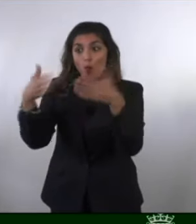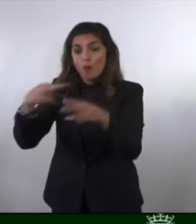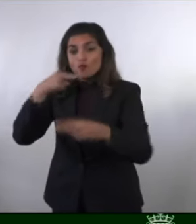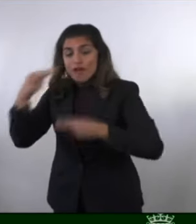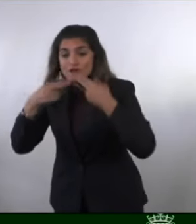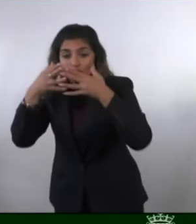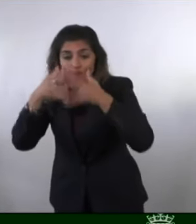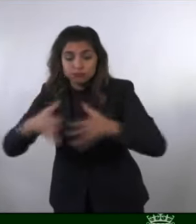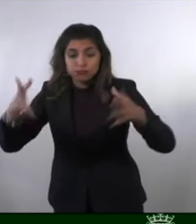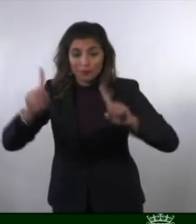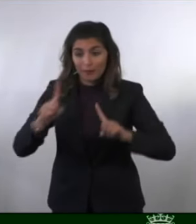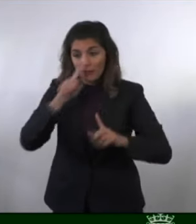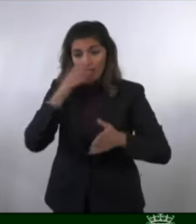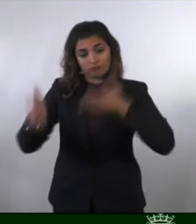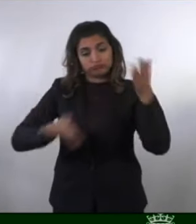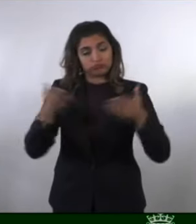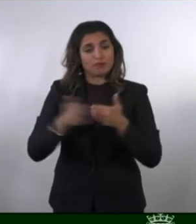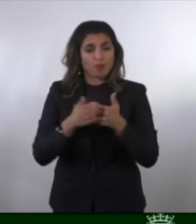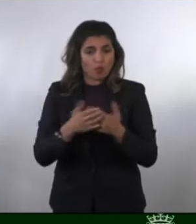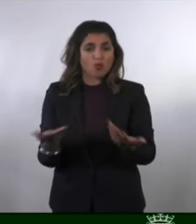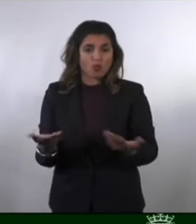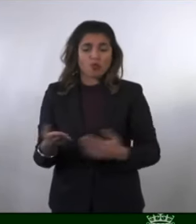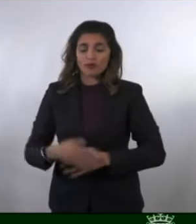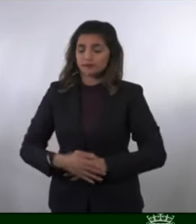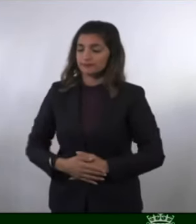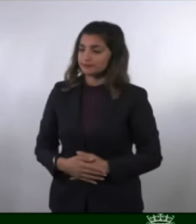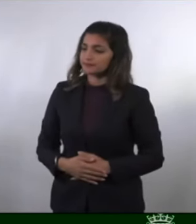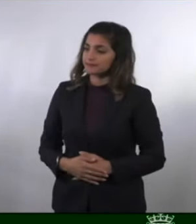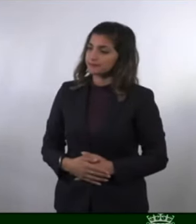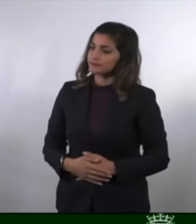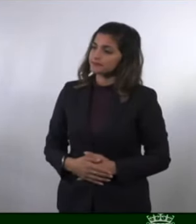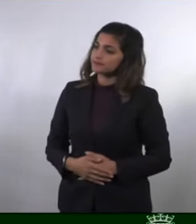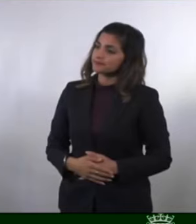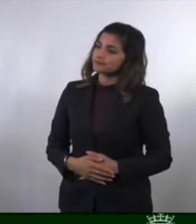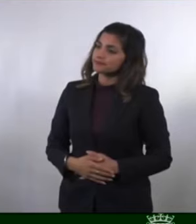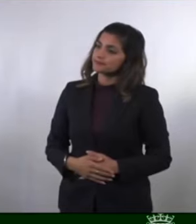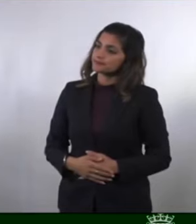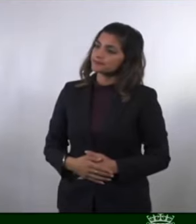back. We now go to Bill Esterson.